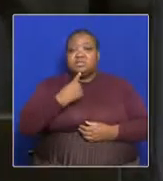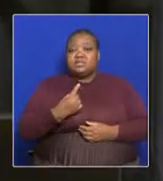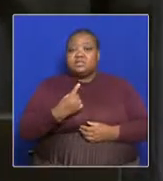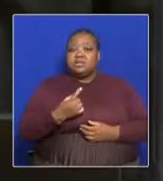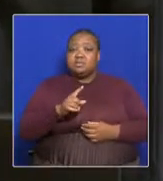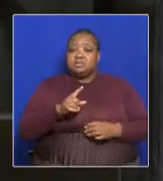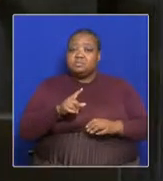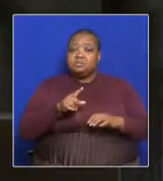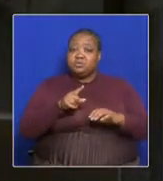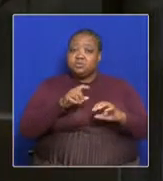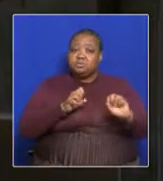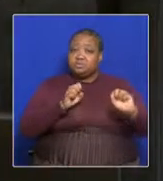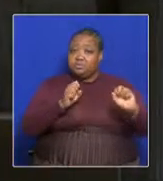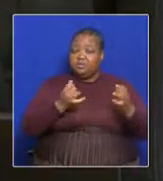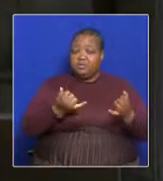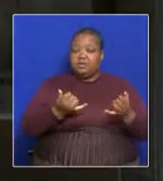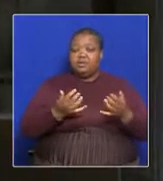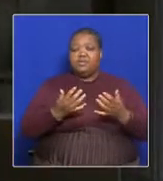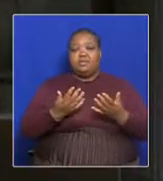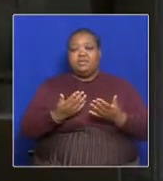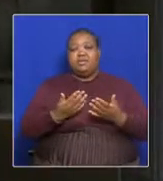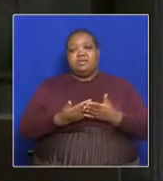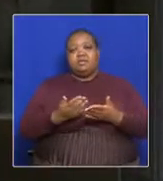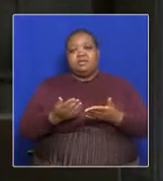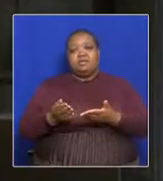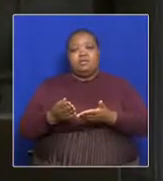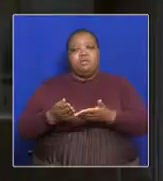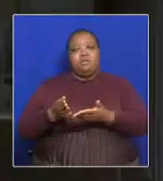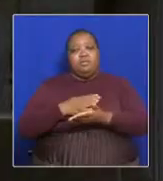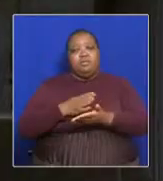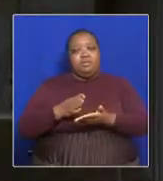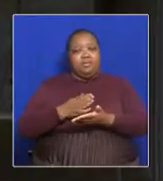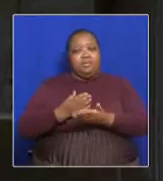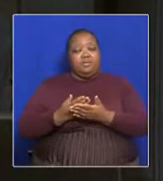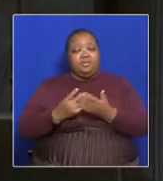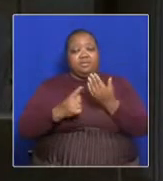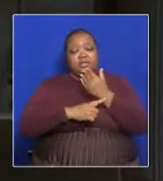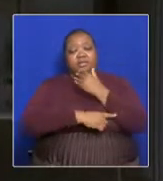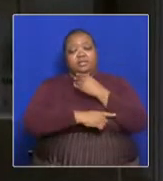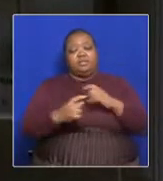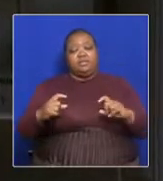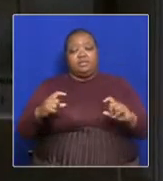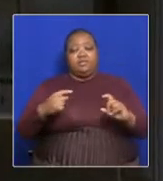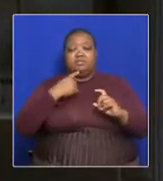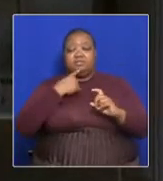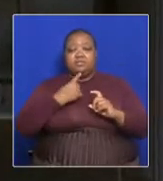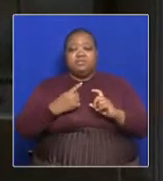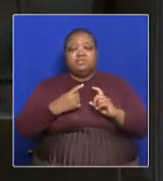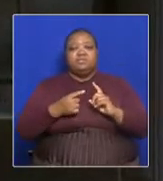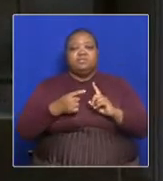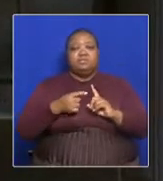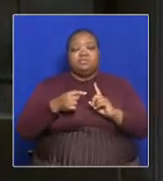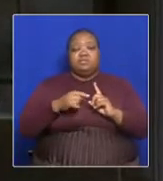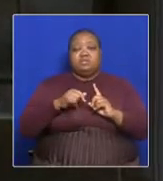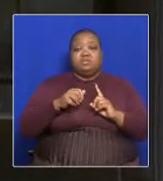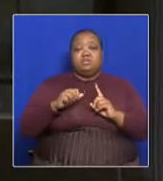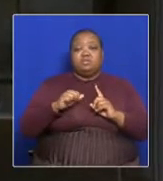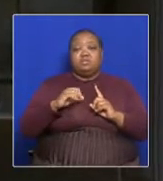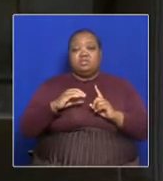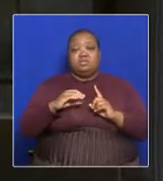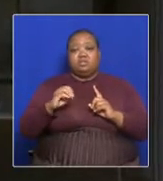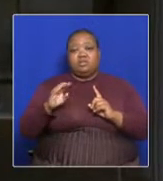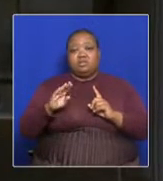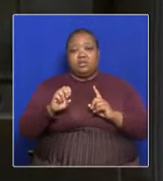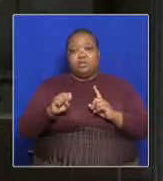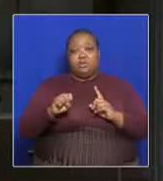go there. In the last paragraph, it says, Colonel Jacob informed us that the exhibit must be transported to